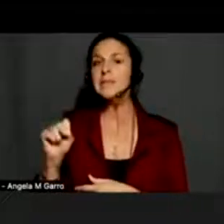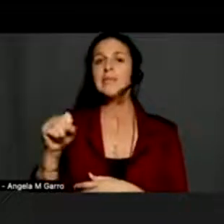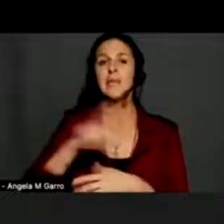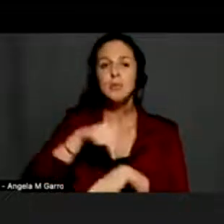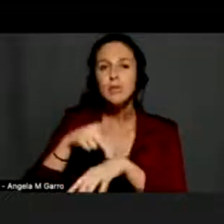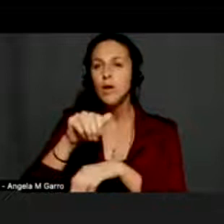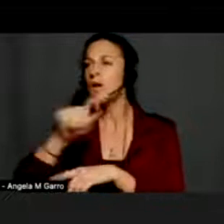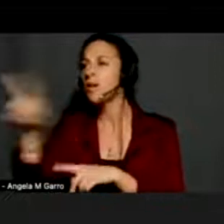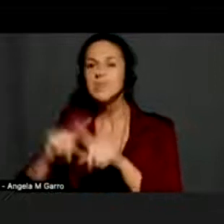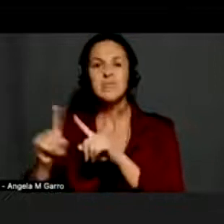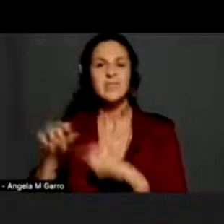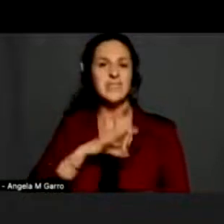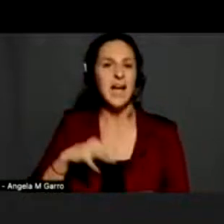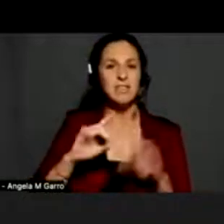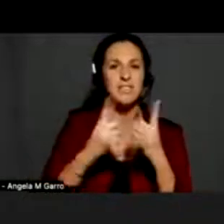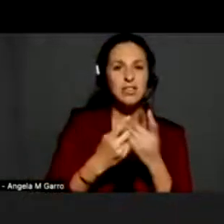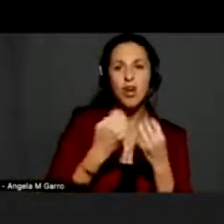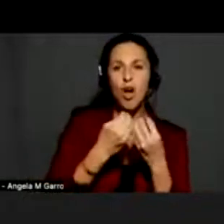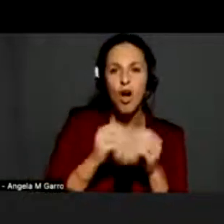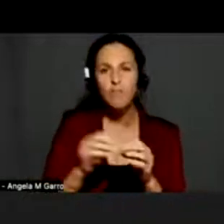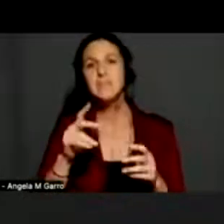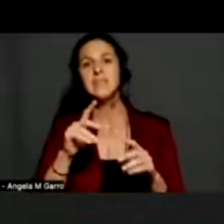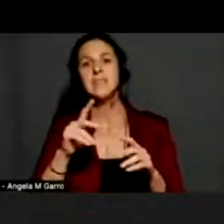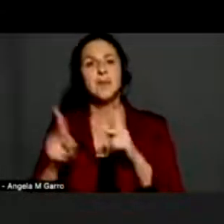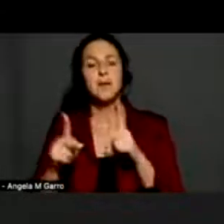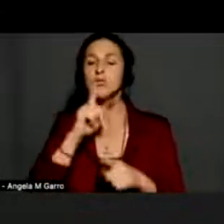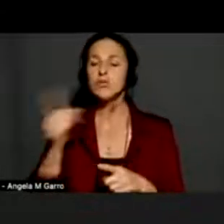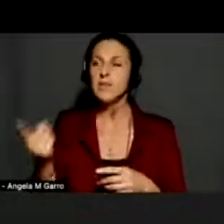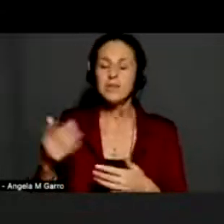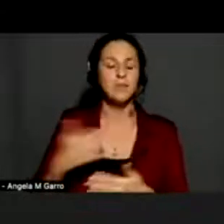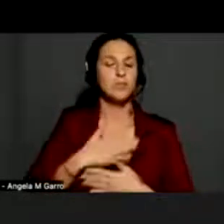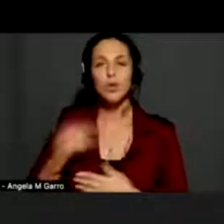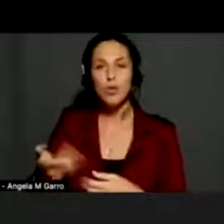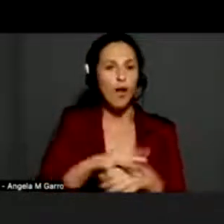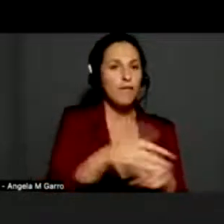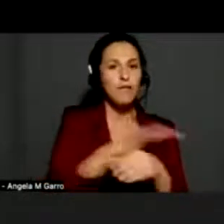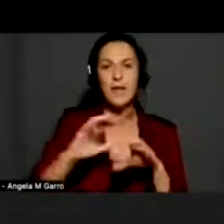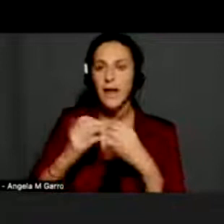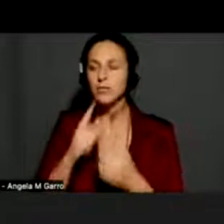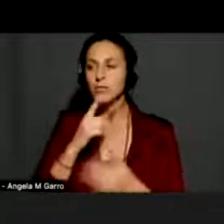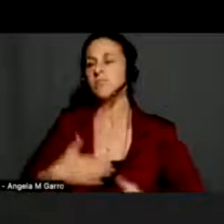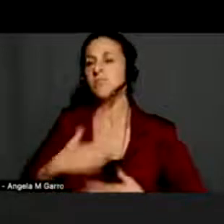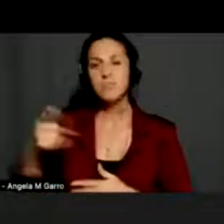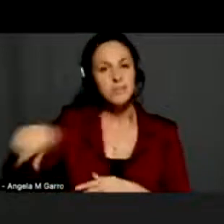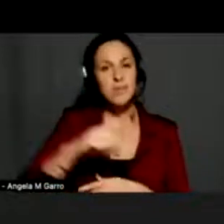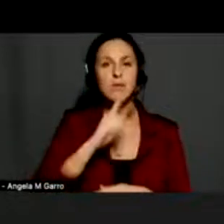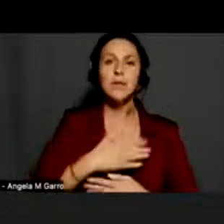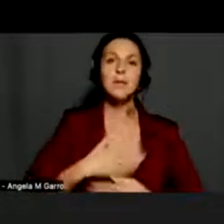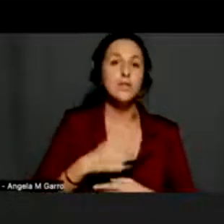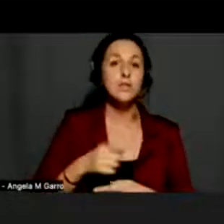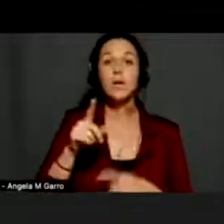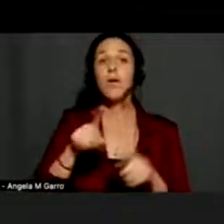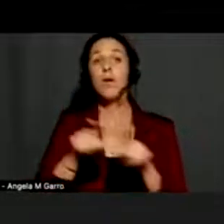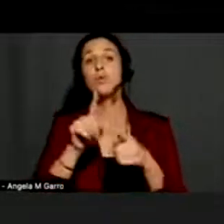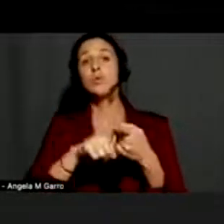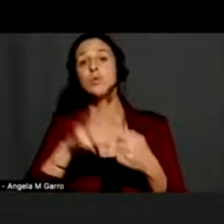in, district office folks step in to cover those classes. So we really appreciate that. We appreciate, I want to shout out to